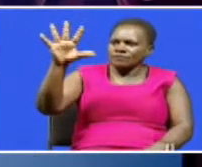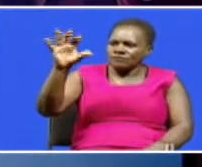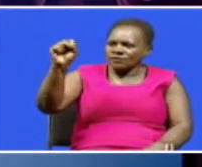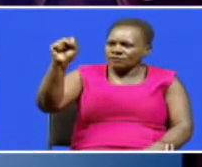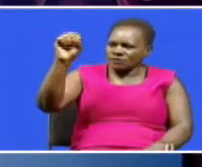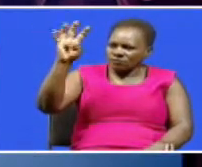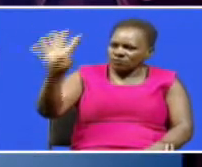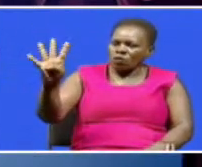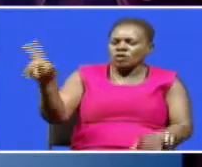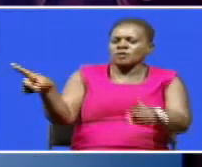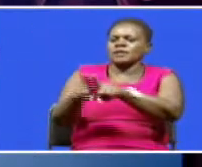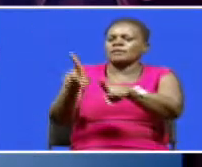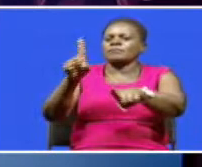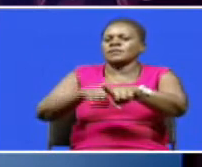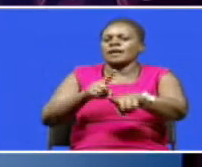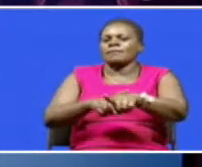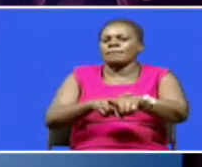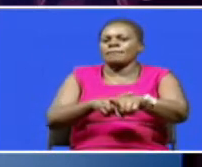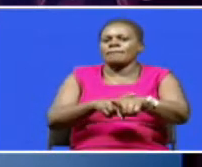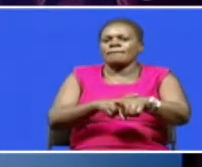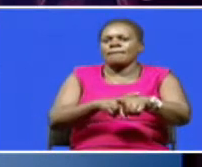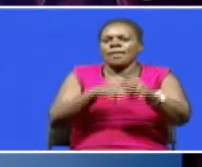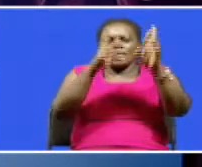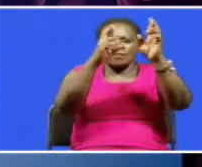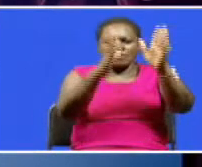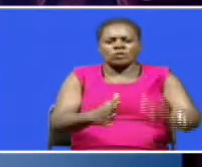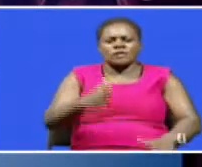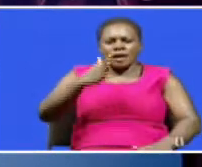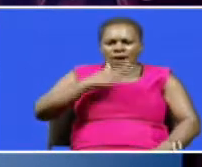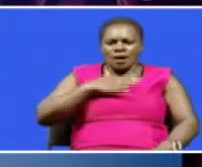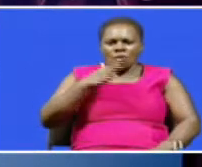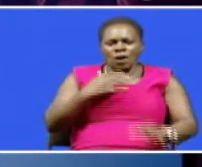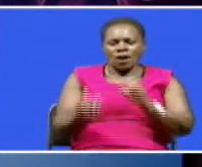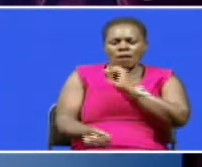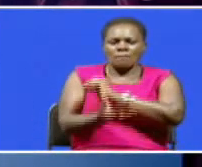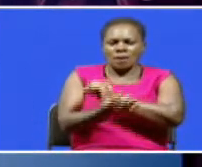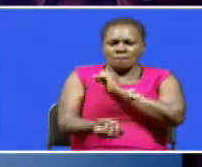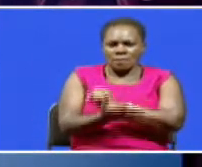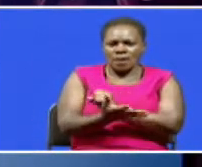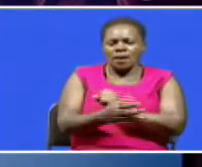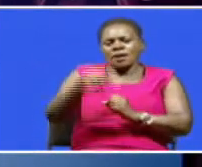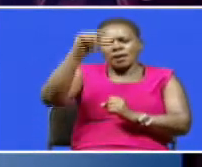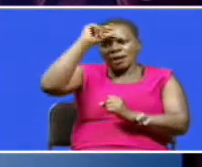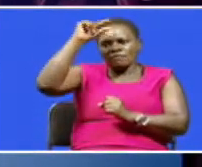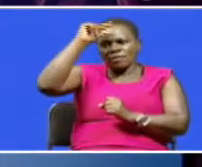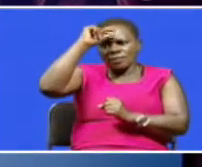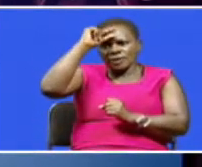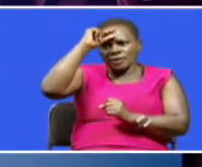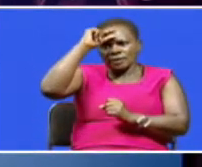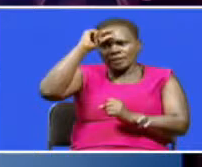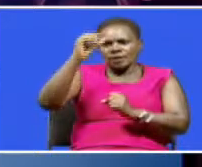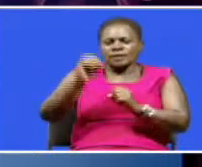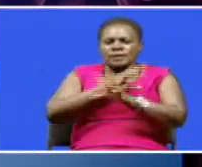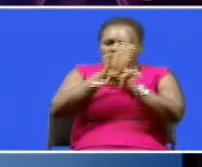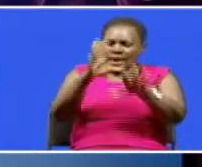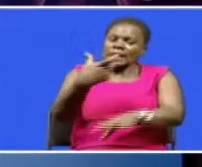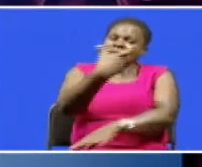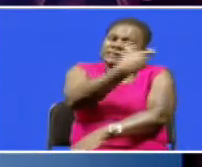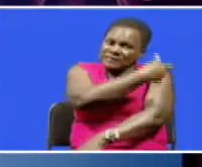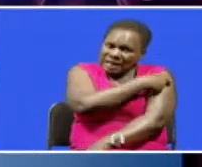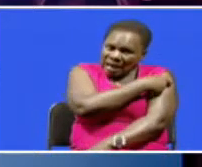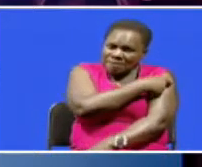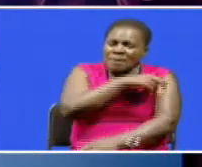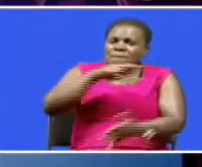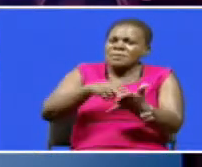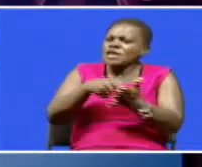1,354 over the same time. As Beldeen Waliaula reports, the government has clarified that getting a jab does